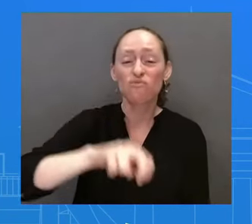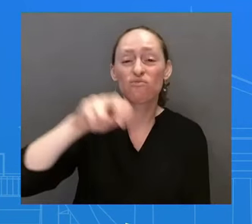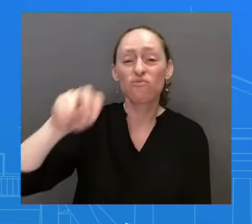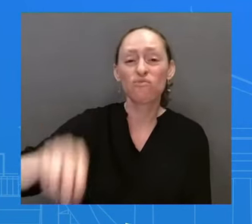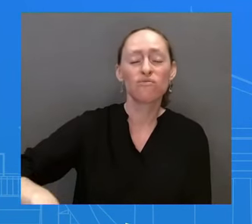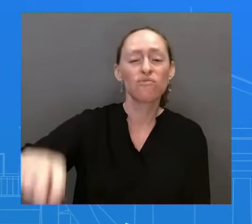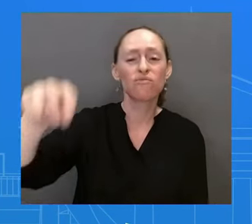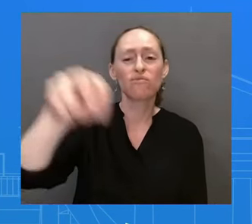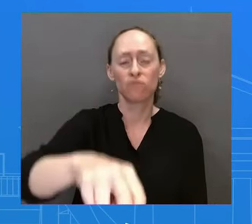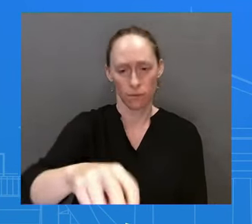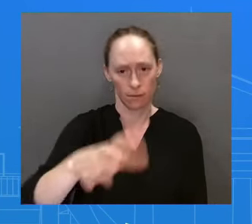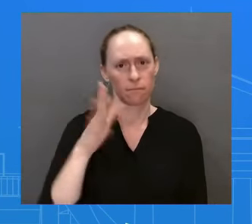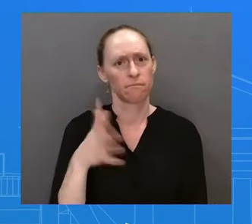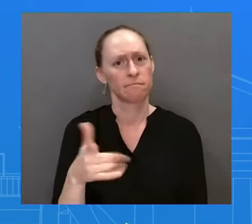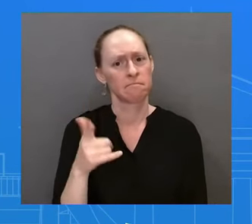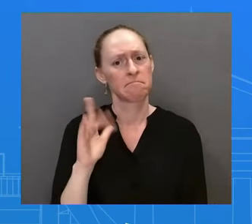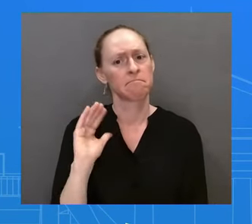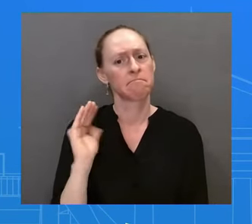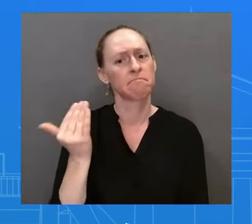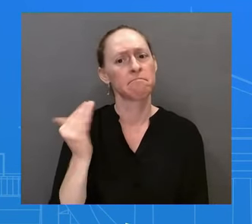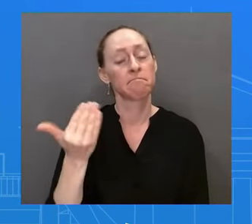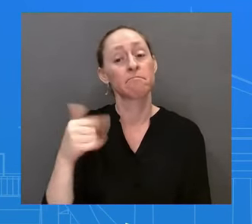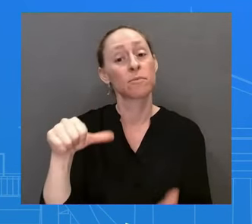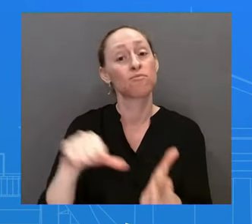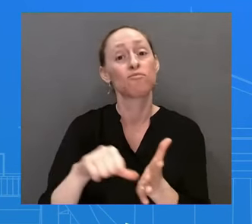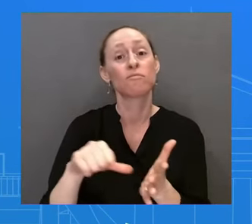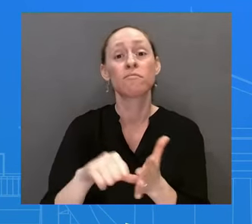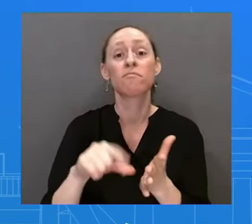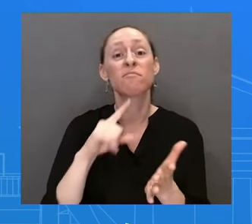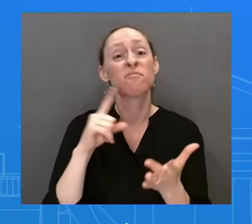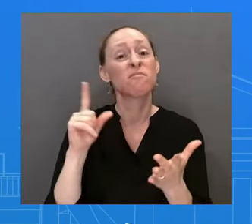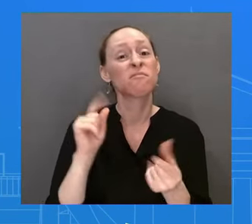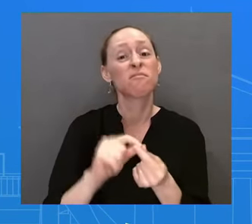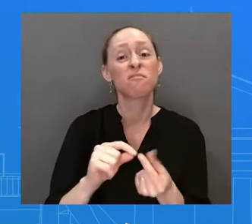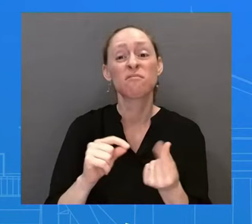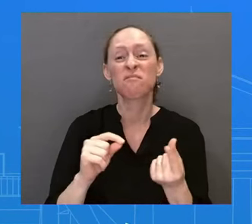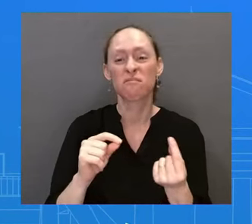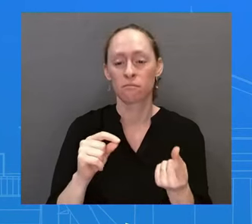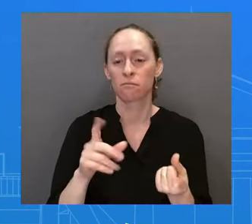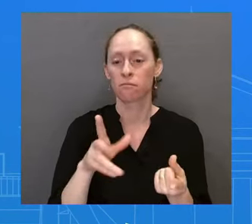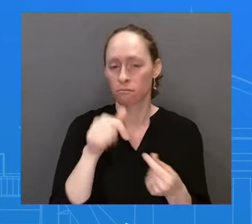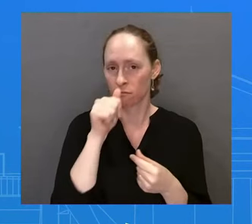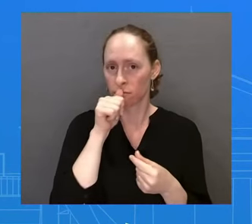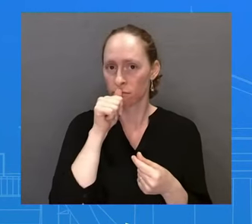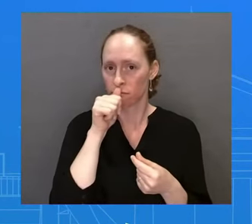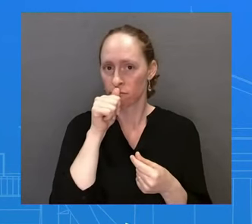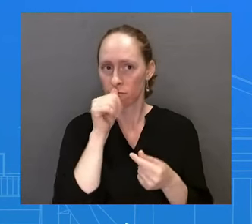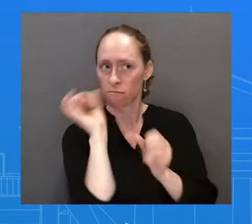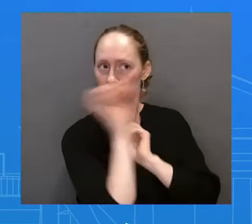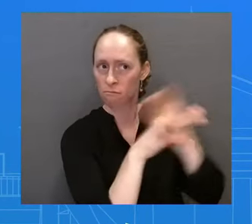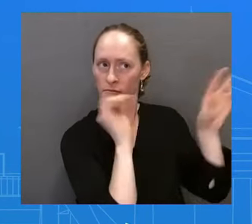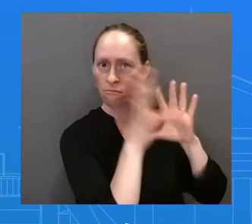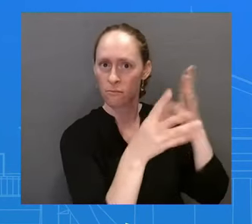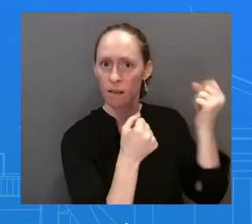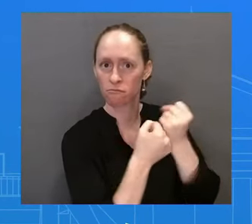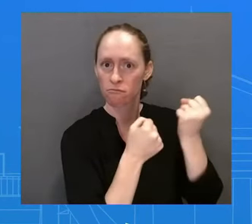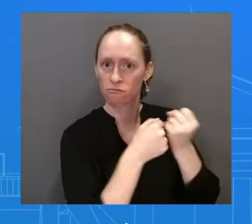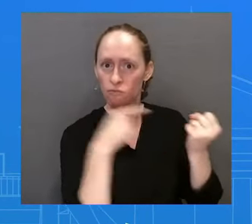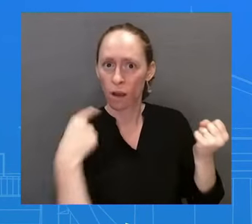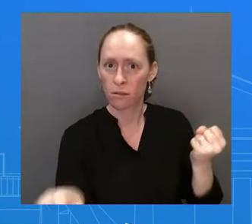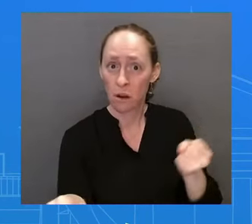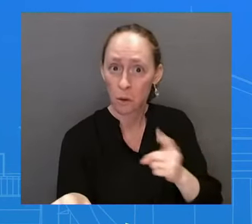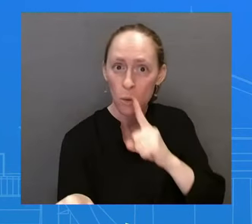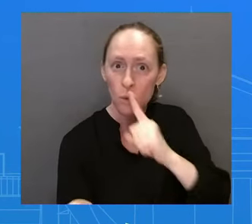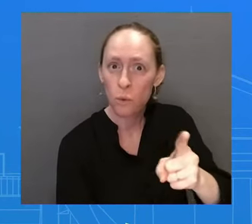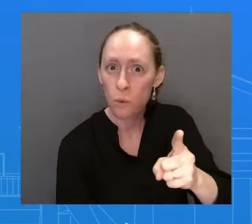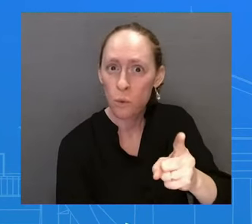report? Is that true? And if so, what can... I cannot confirm that reporting. And as for the president's visit to Central America, they can